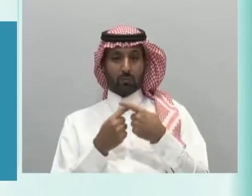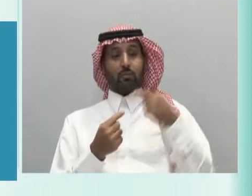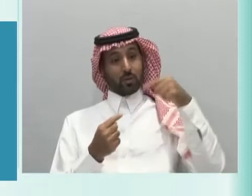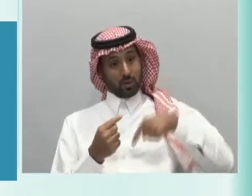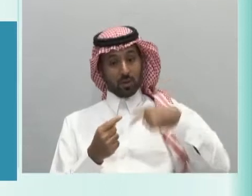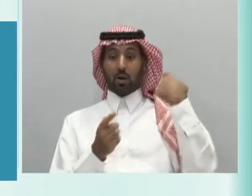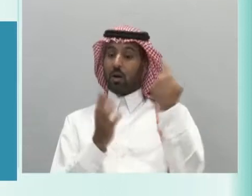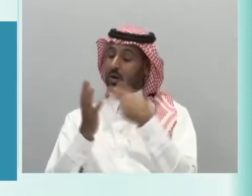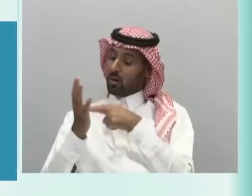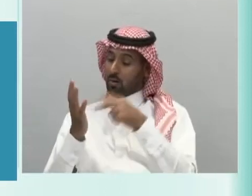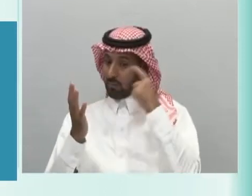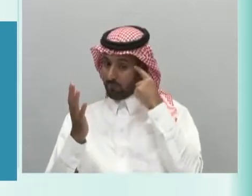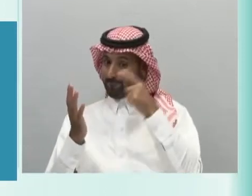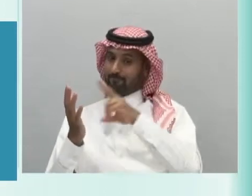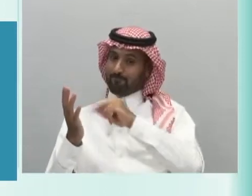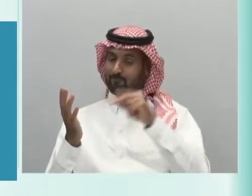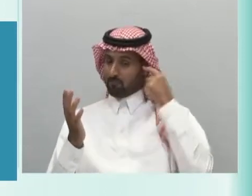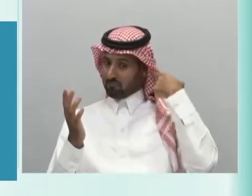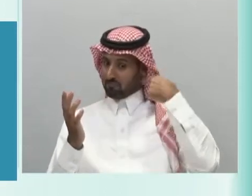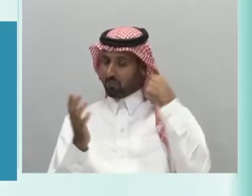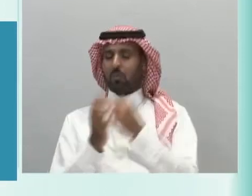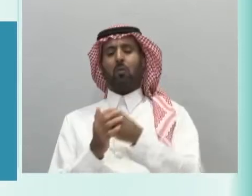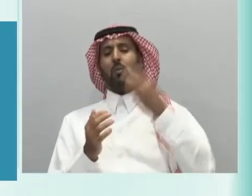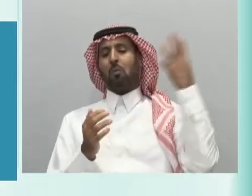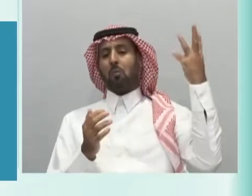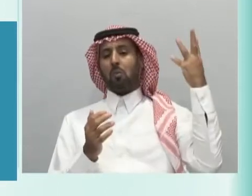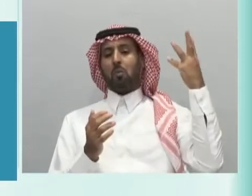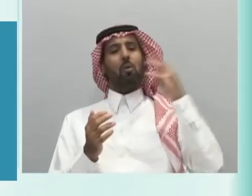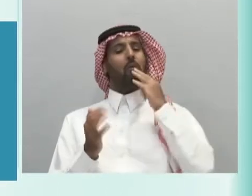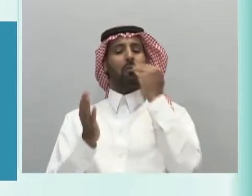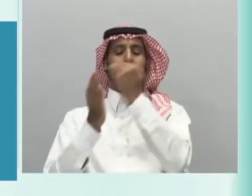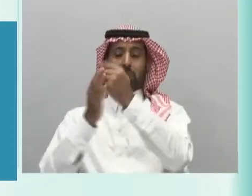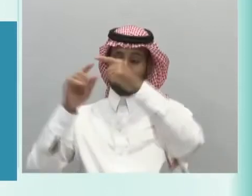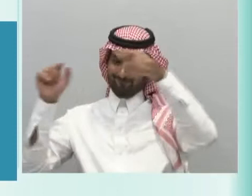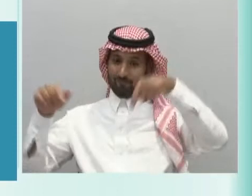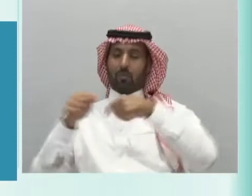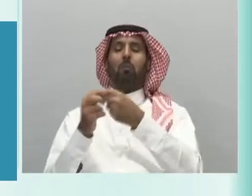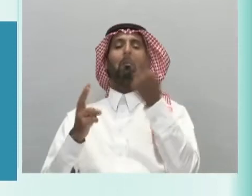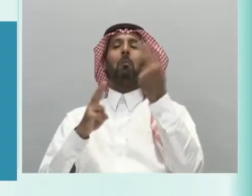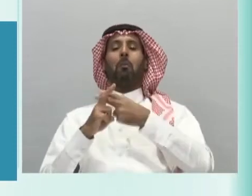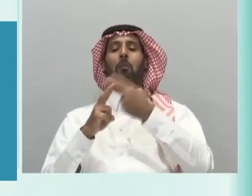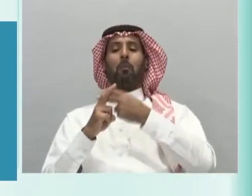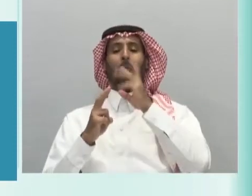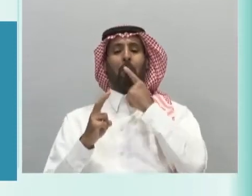to 4 reading passages. Okay, they are about hotels. Before we start,